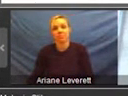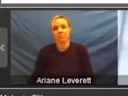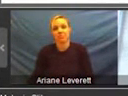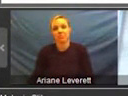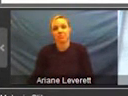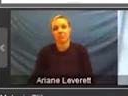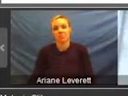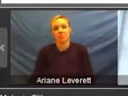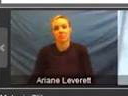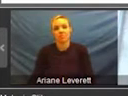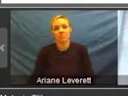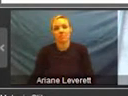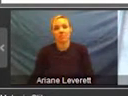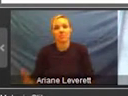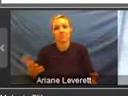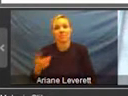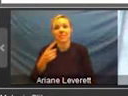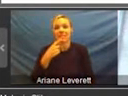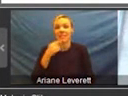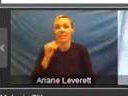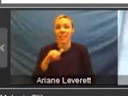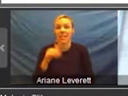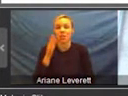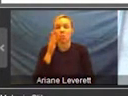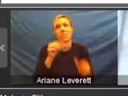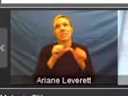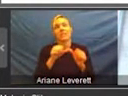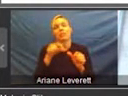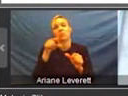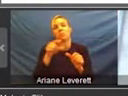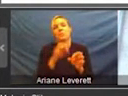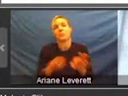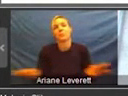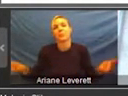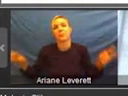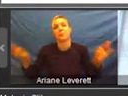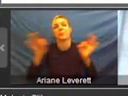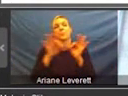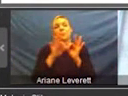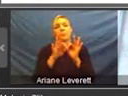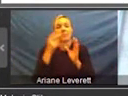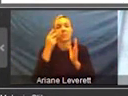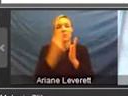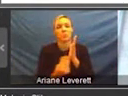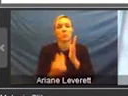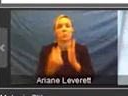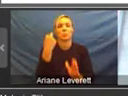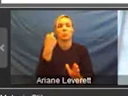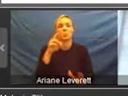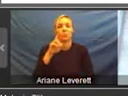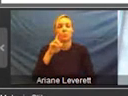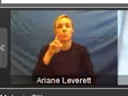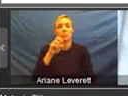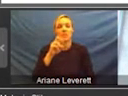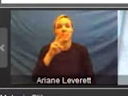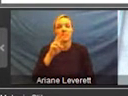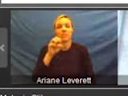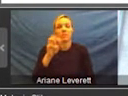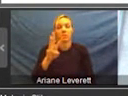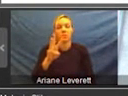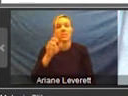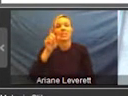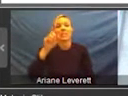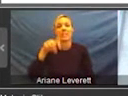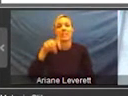Said that, I will continue here with the rather critical review. There's a need for internationally accepted